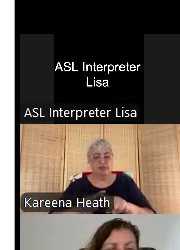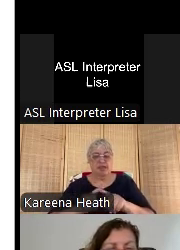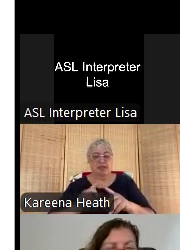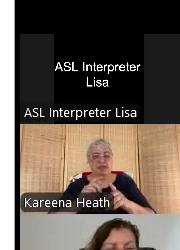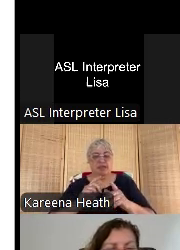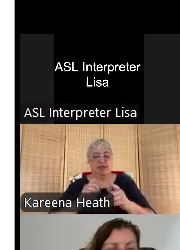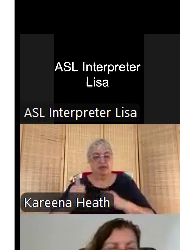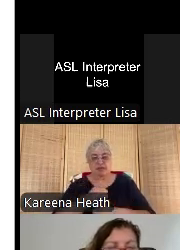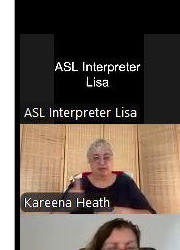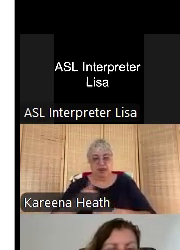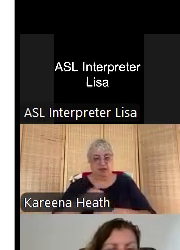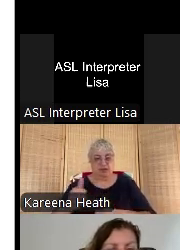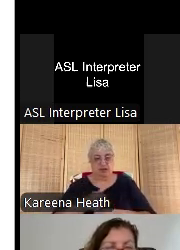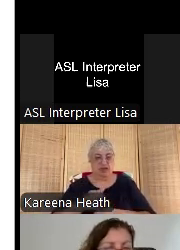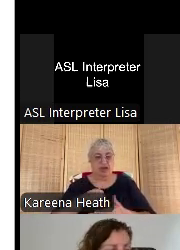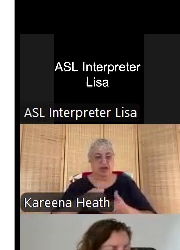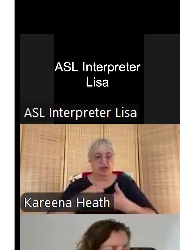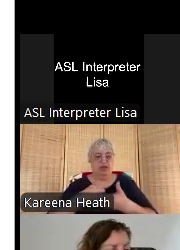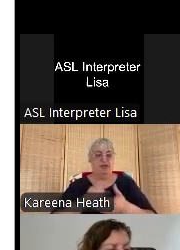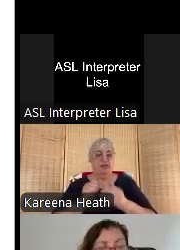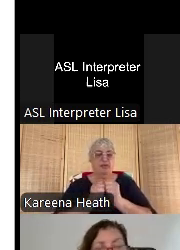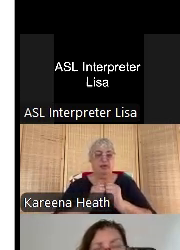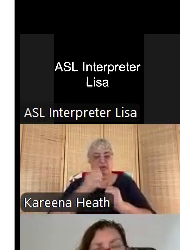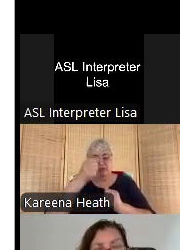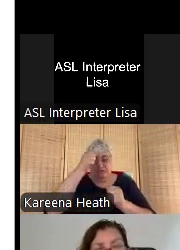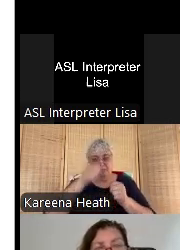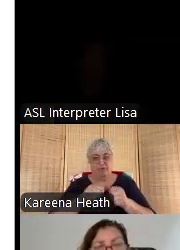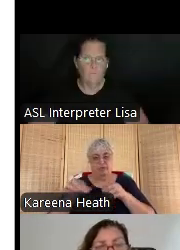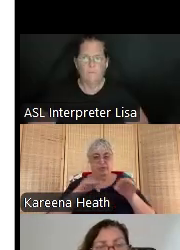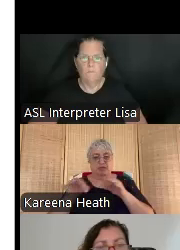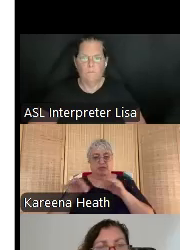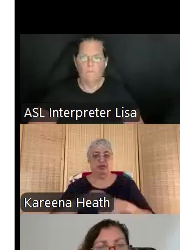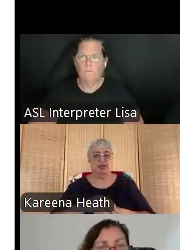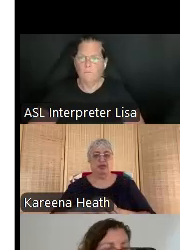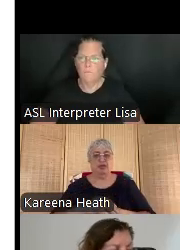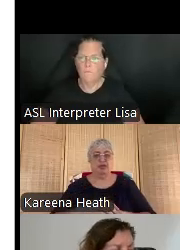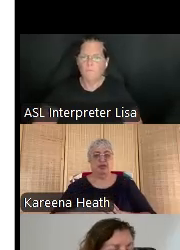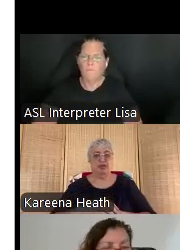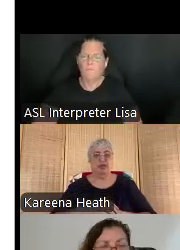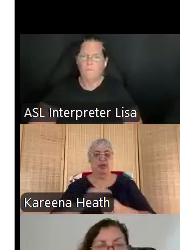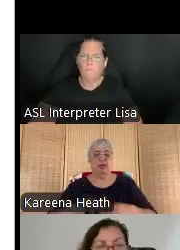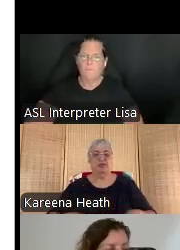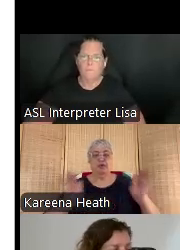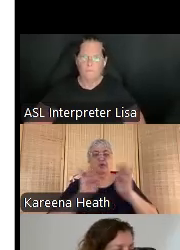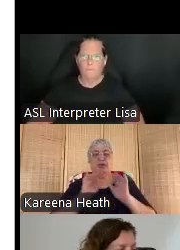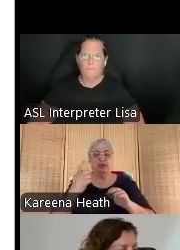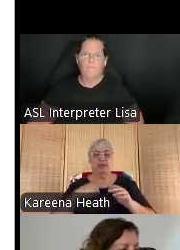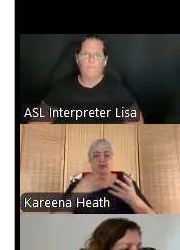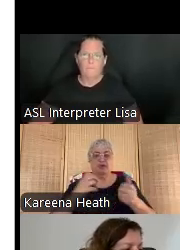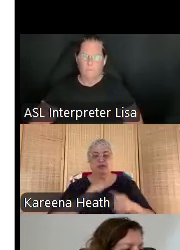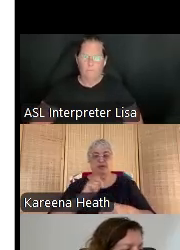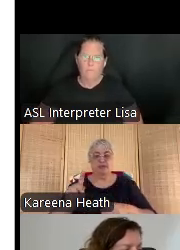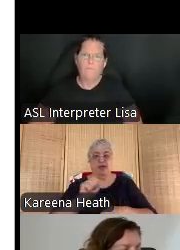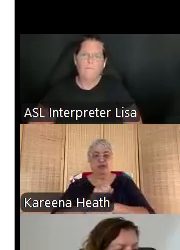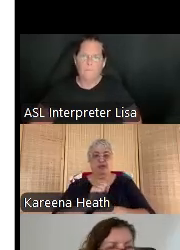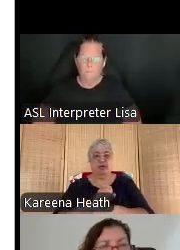options, and assistance with remembering instructions, especially important as someone considers return to work.